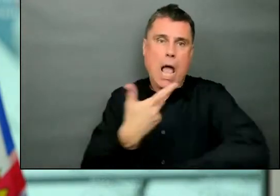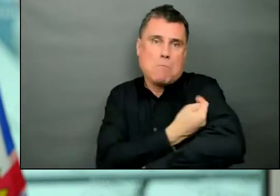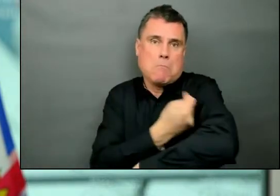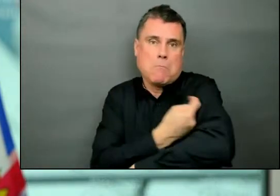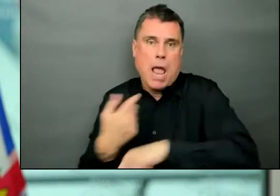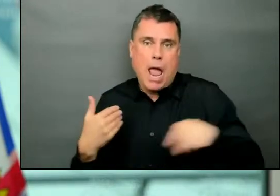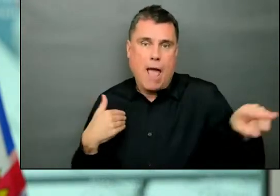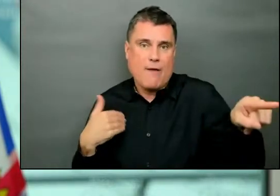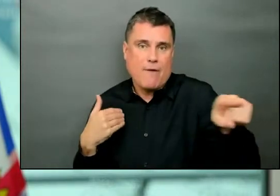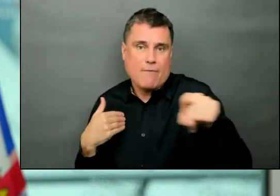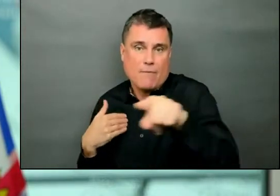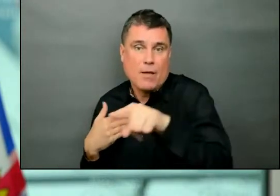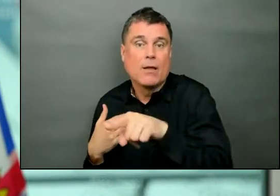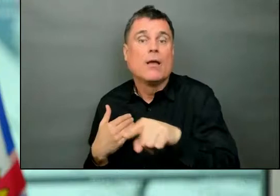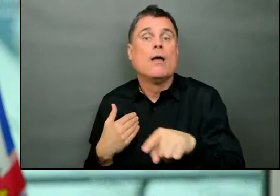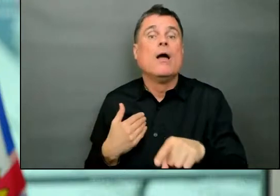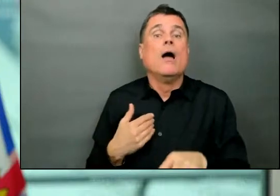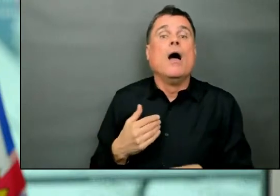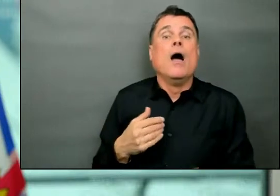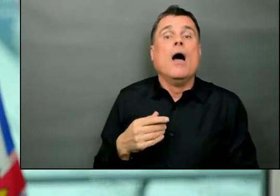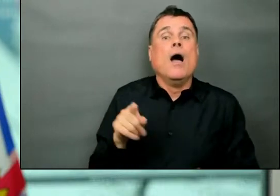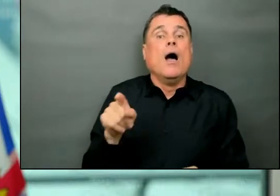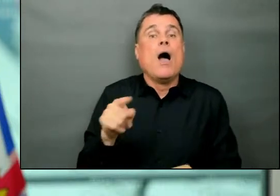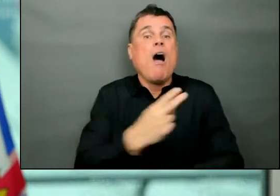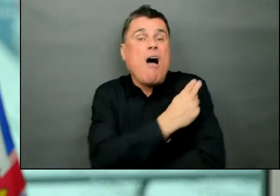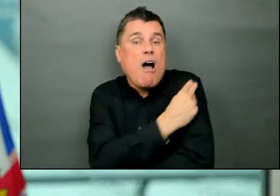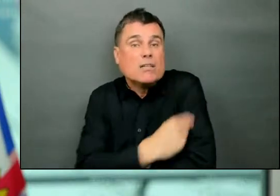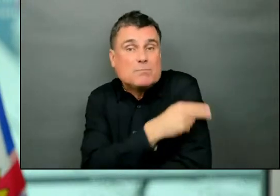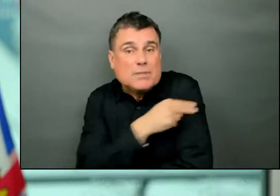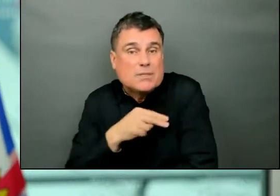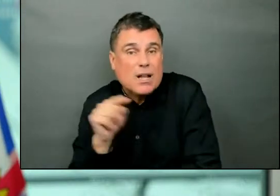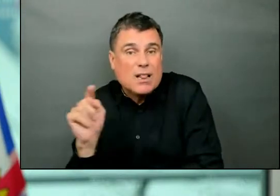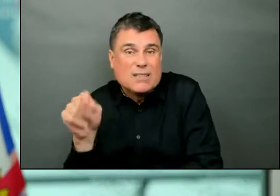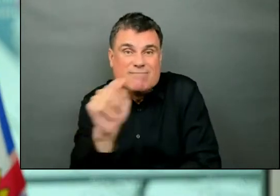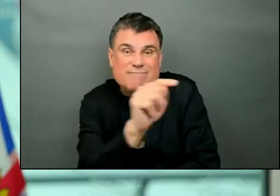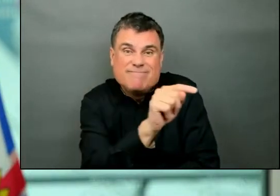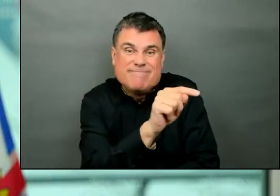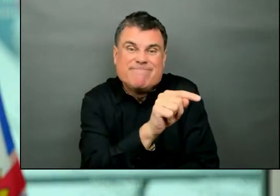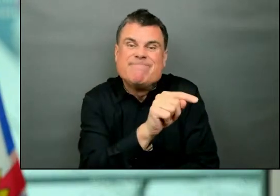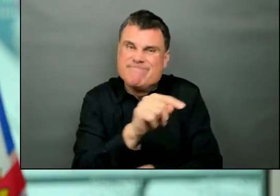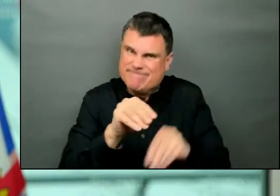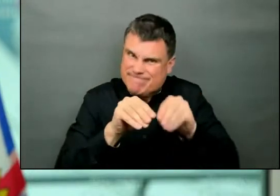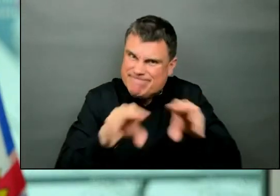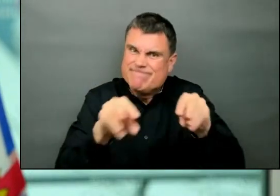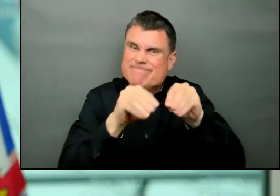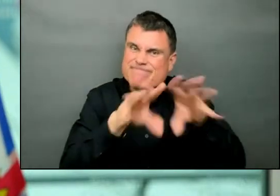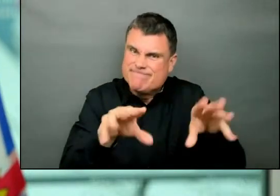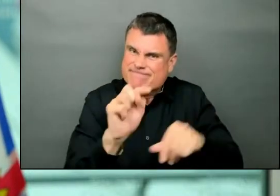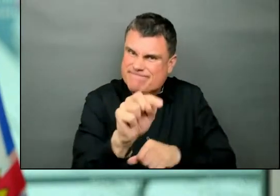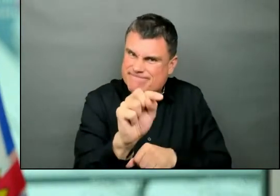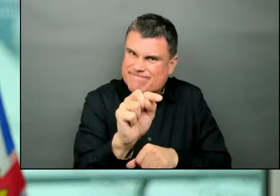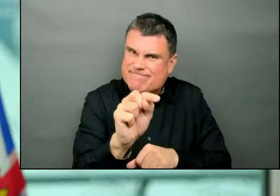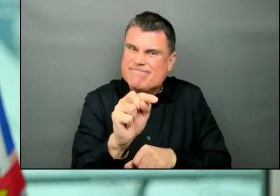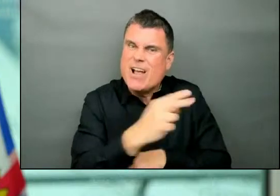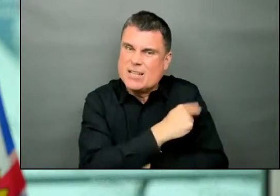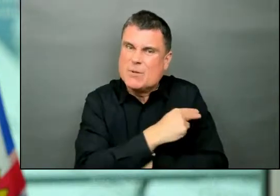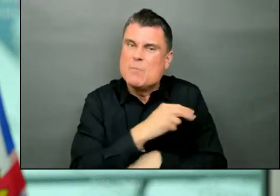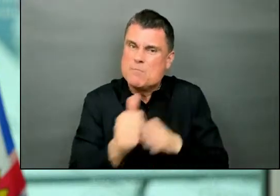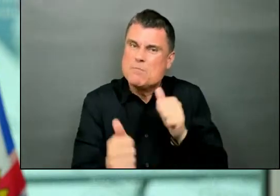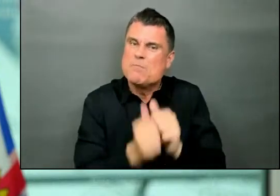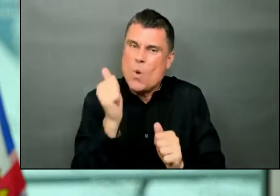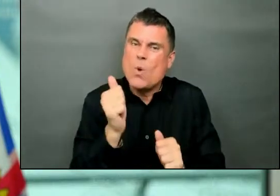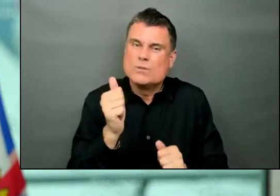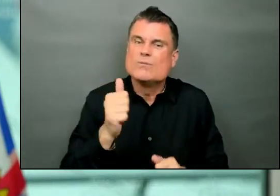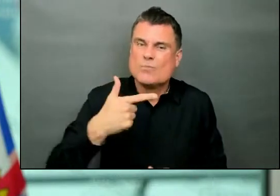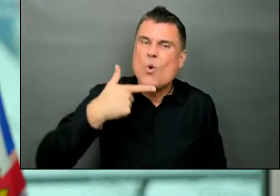in acute care facilities and some of the acute care outbreaks, and they are mostly driven by people who are older.